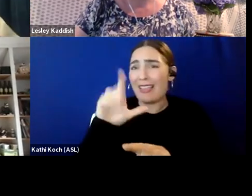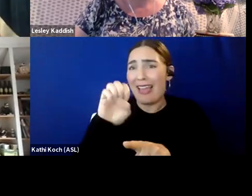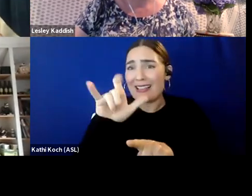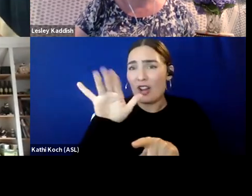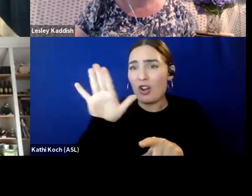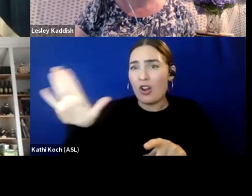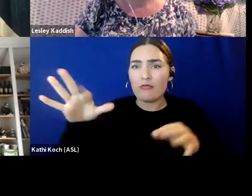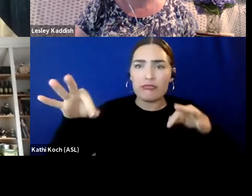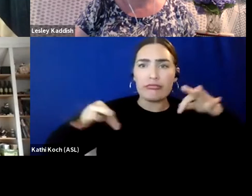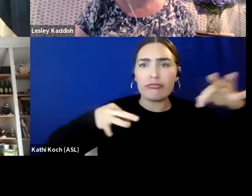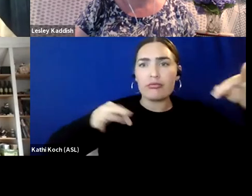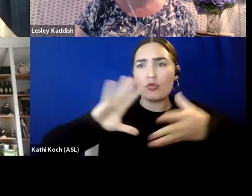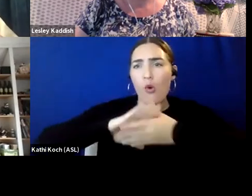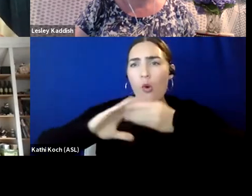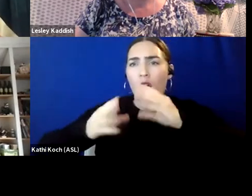senses are really